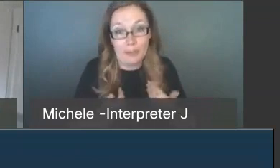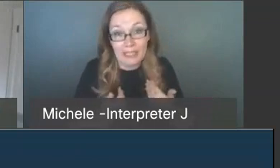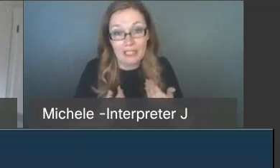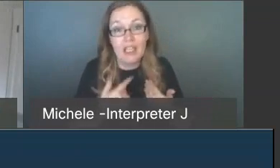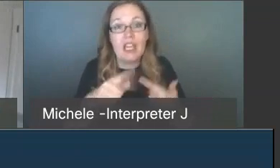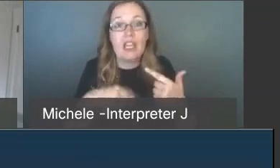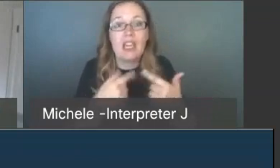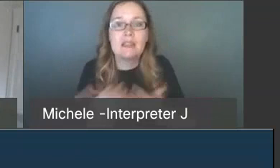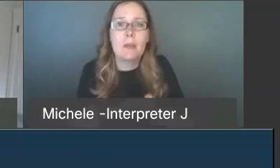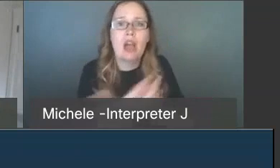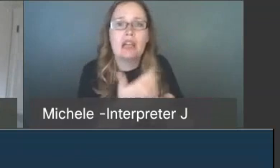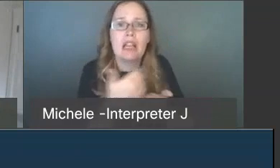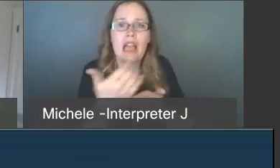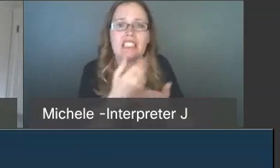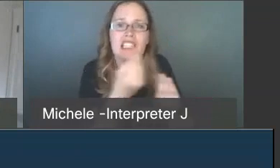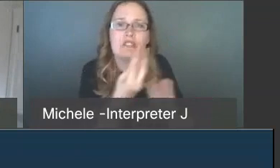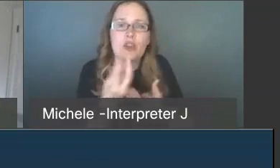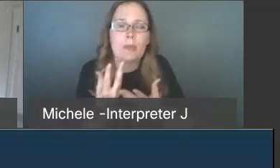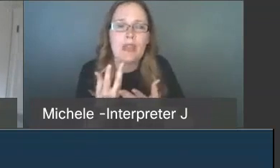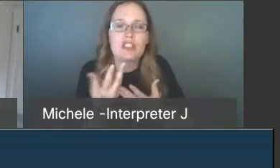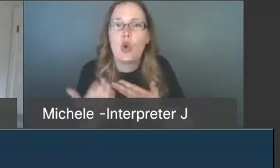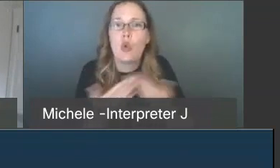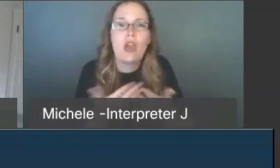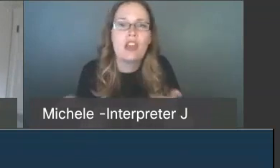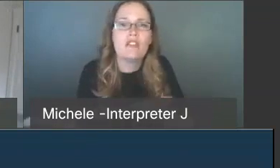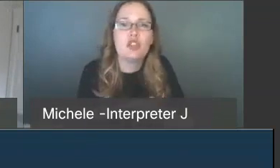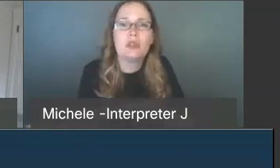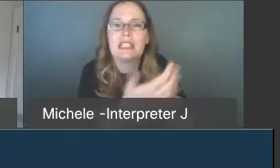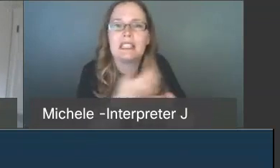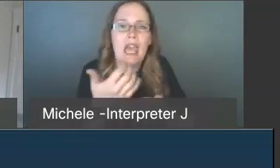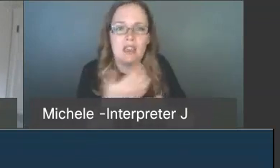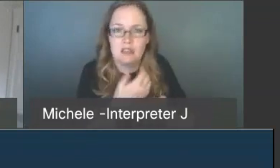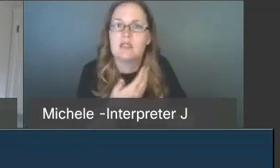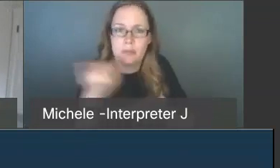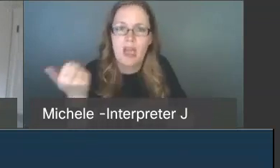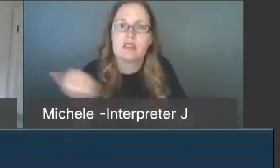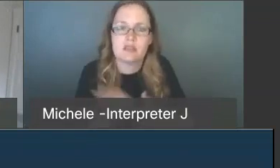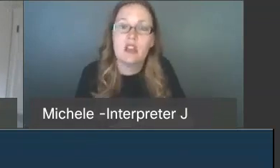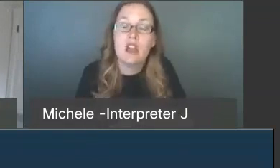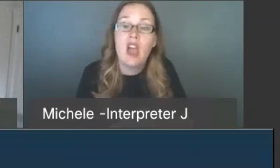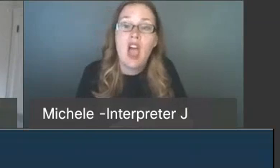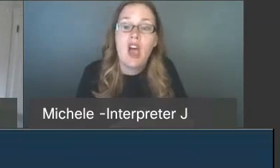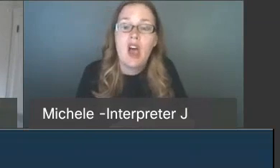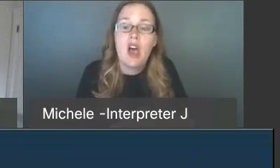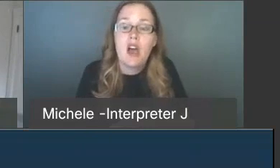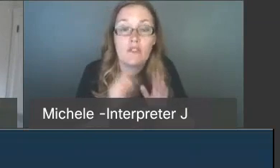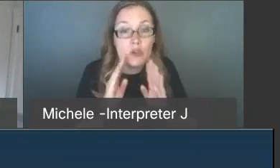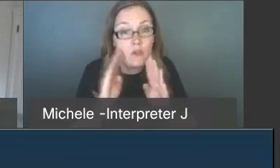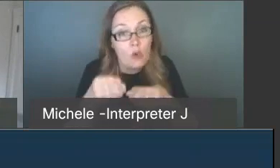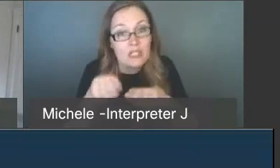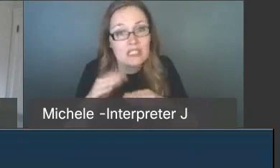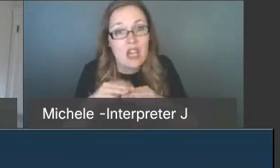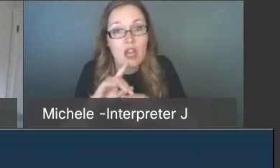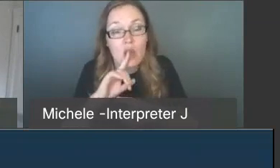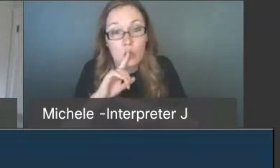about gathering information and whatever information we can get our hands on. And so if I'm talking about, for example, doing a really good